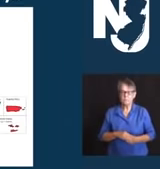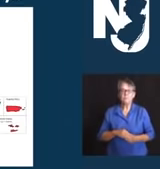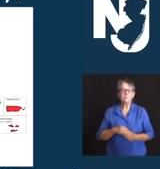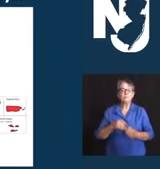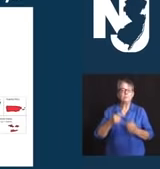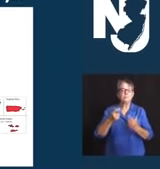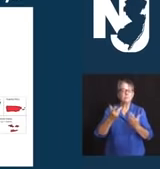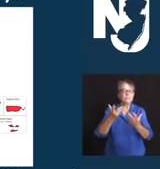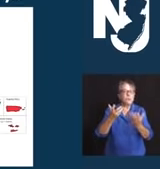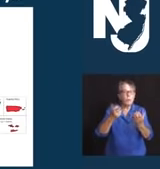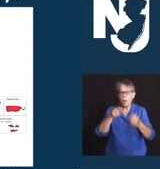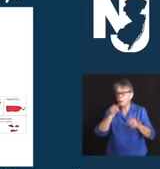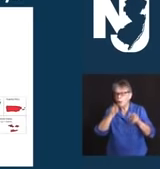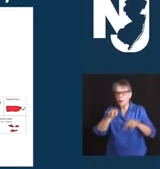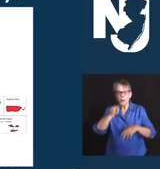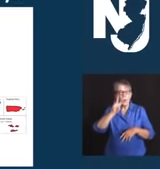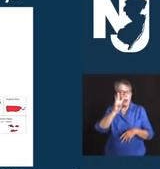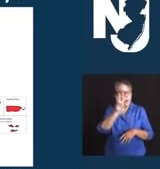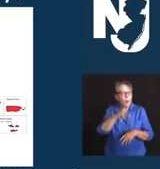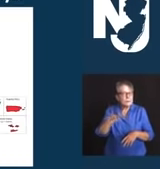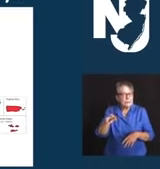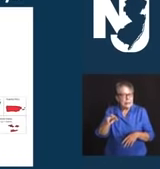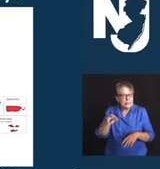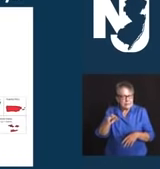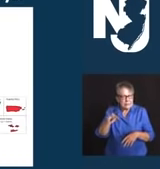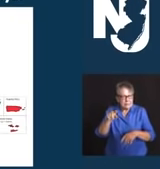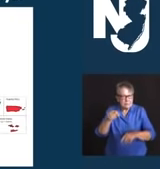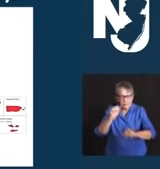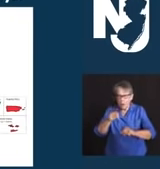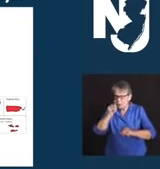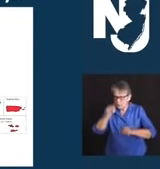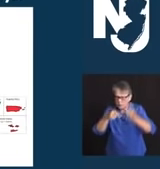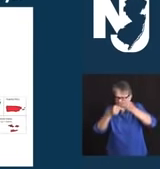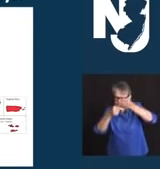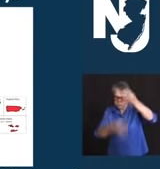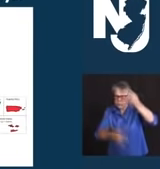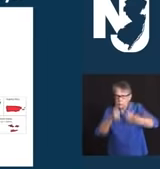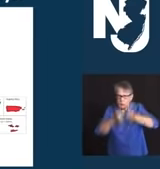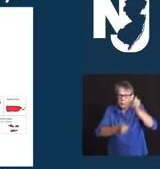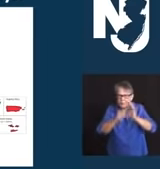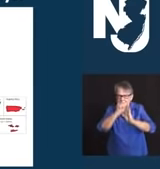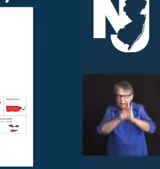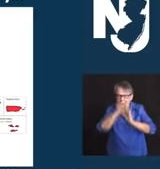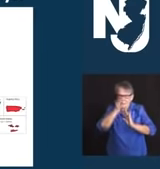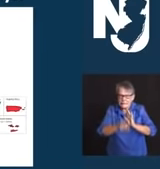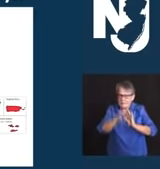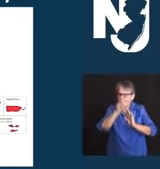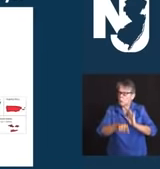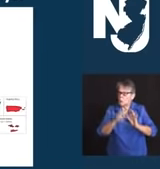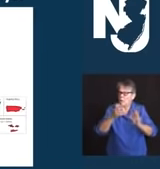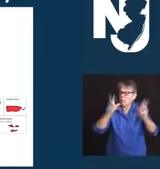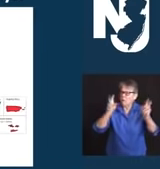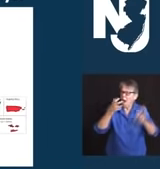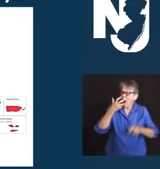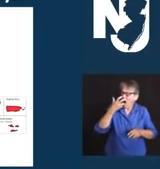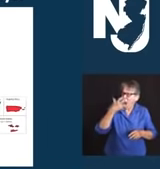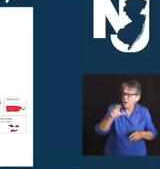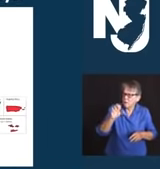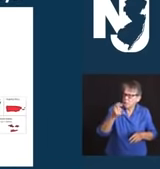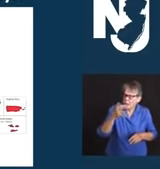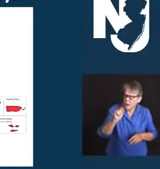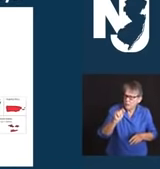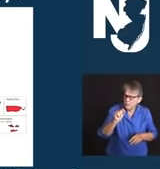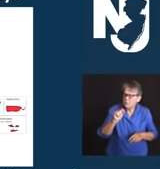covid19.nj.gov/travel for the complete list of states and to learn whether you should be self-quarantining. And if you're arriving from one of these states, use